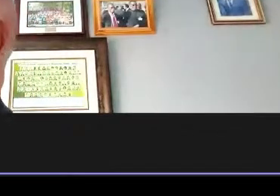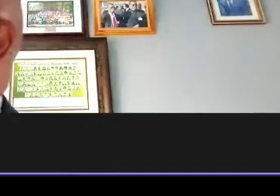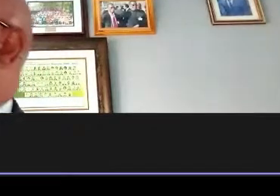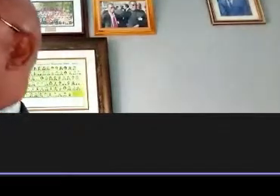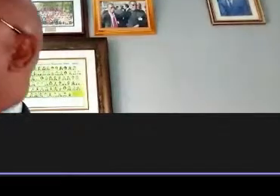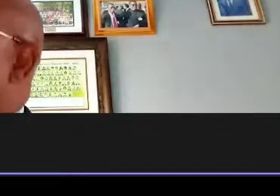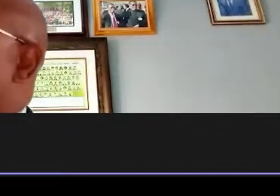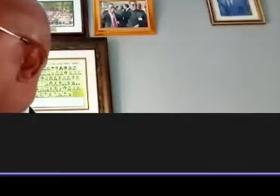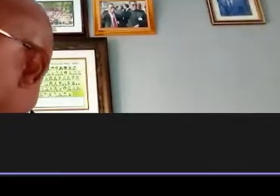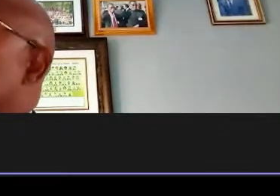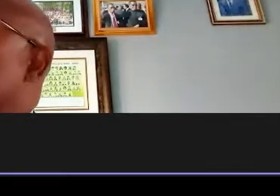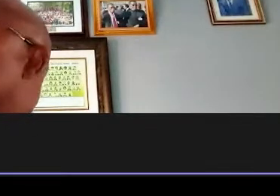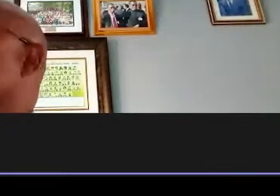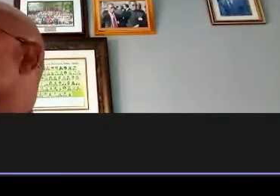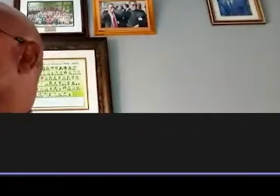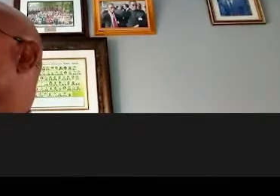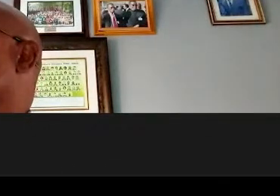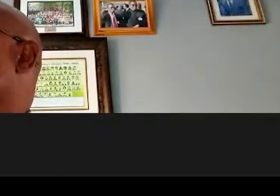transit camp in about